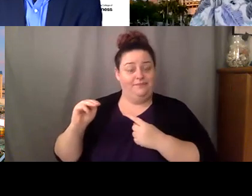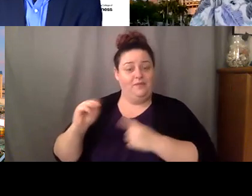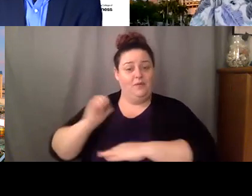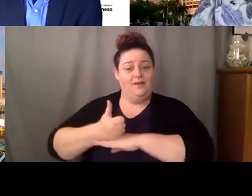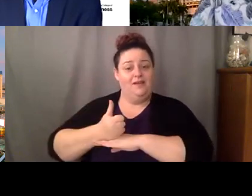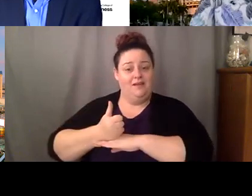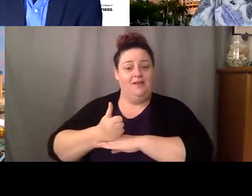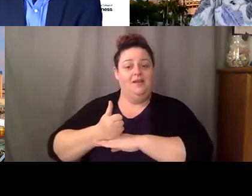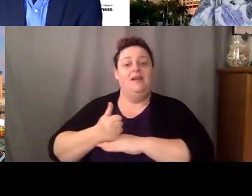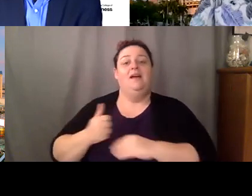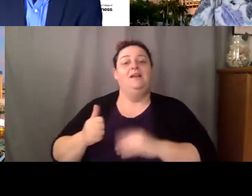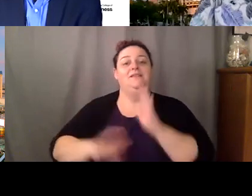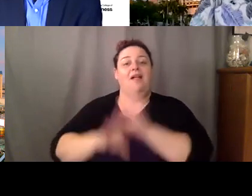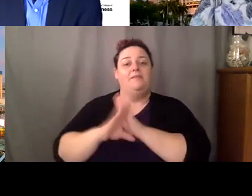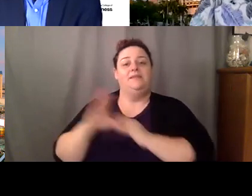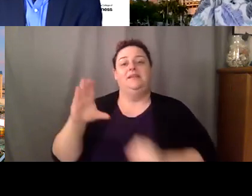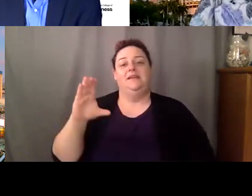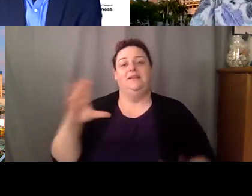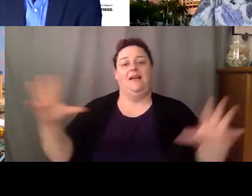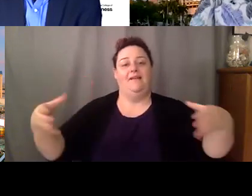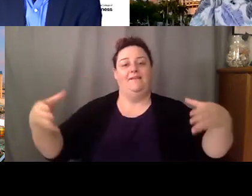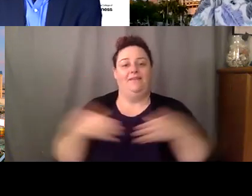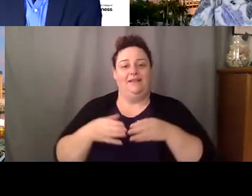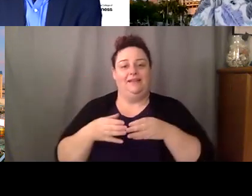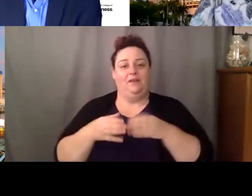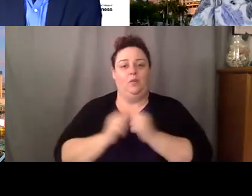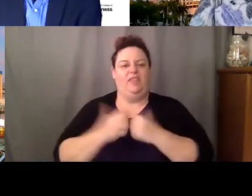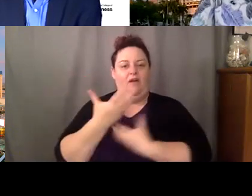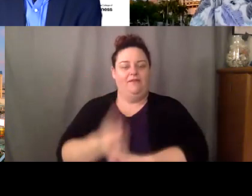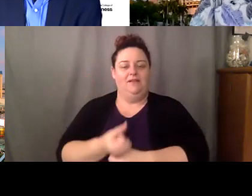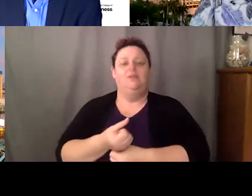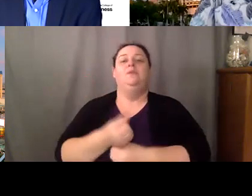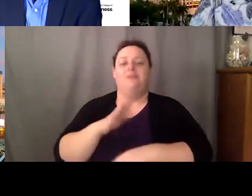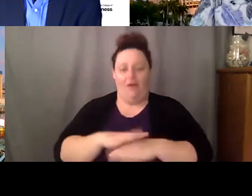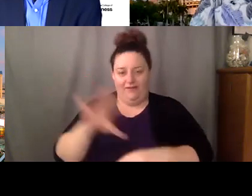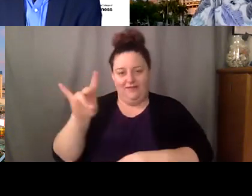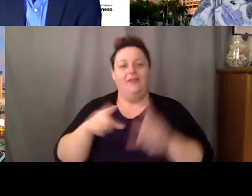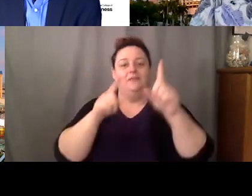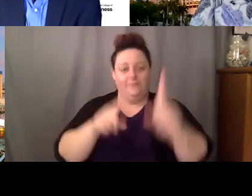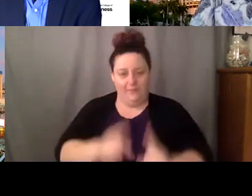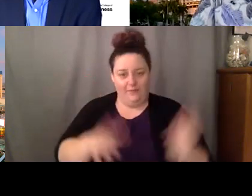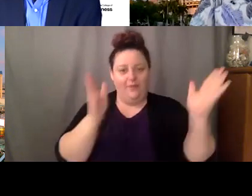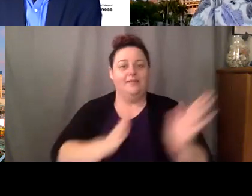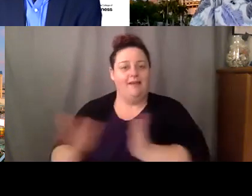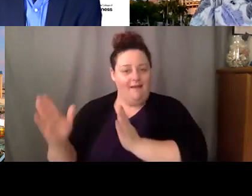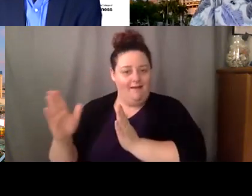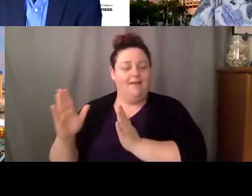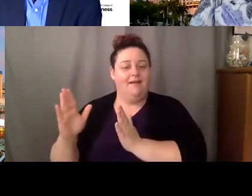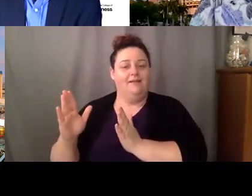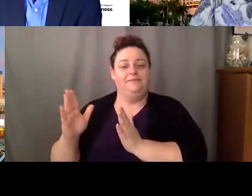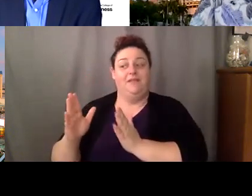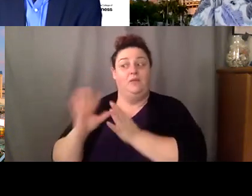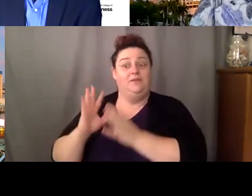with Confidence program. And this program, built on our 7-point plan that I discussed earlier, you know, is subject to all the state and